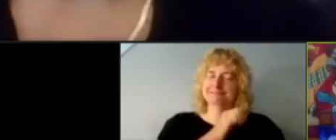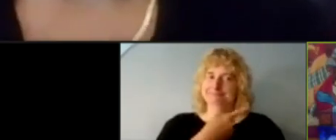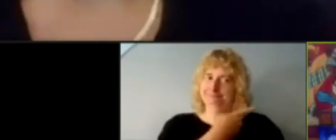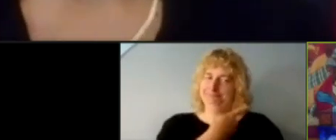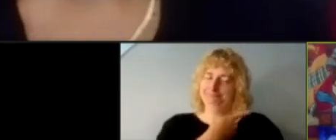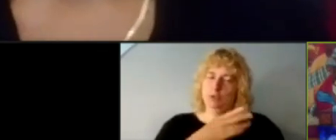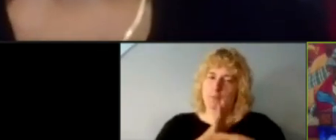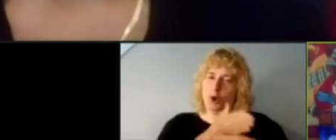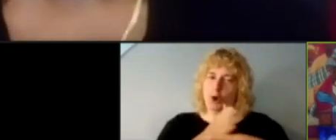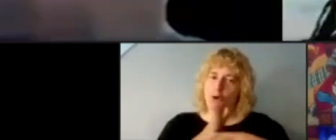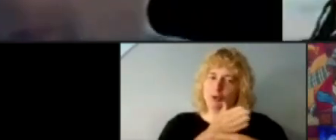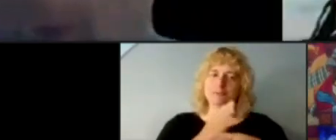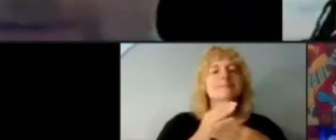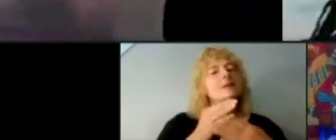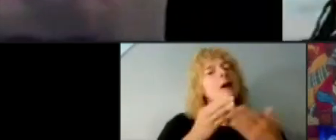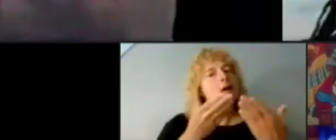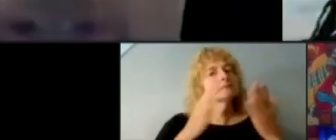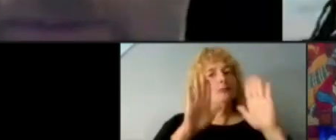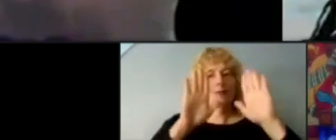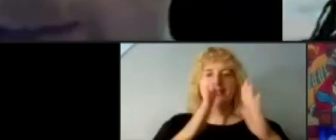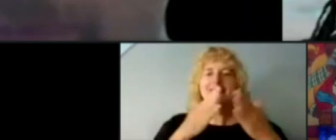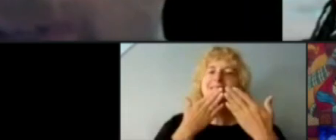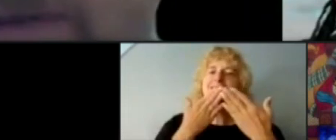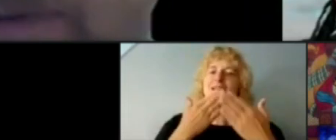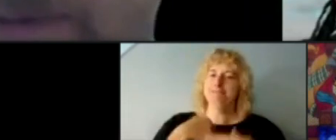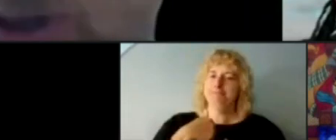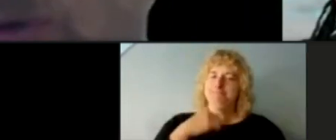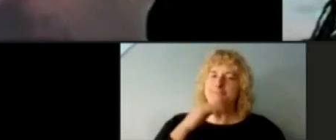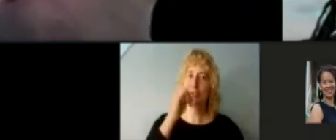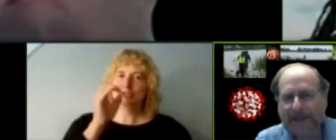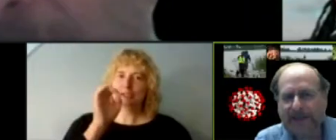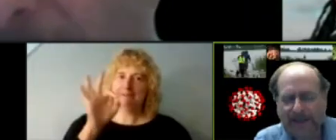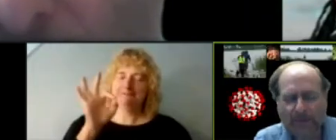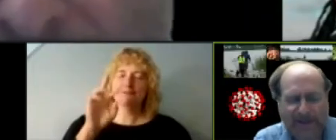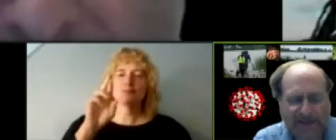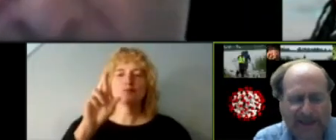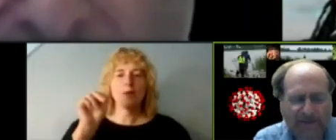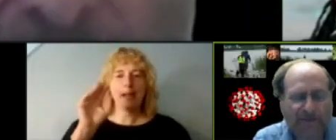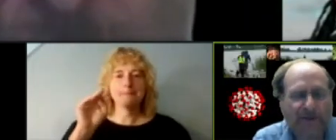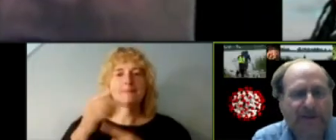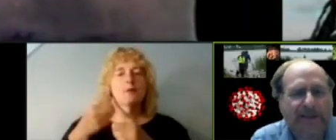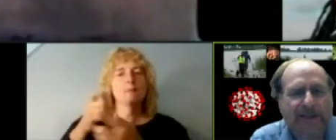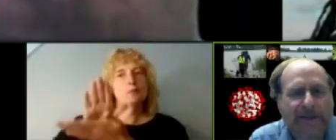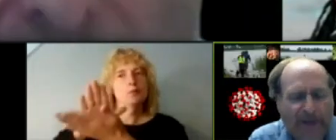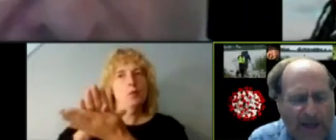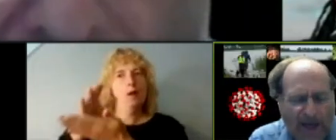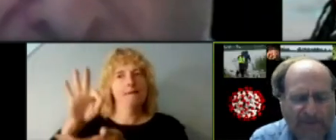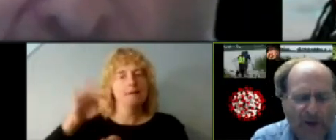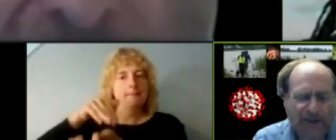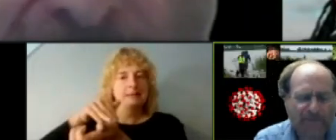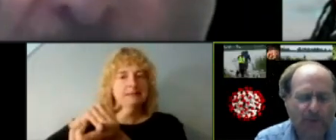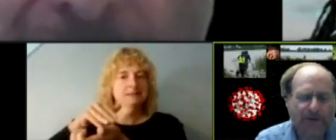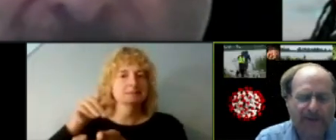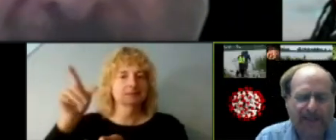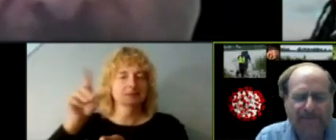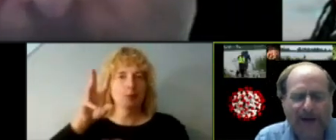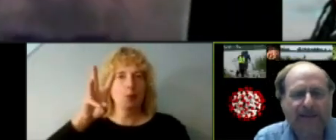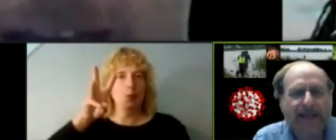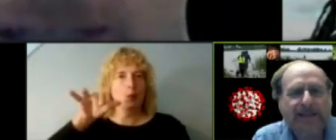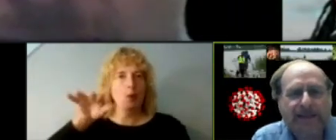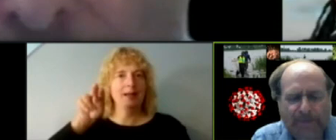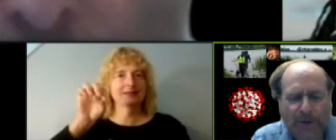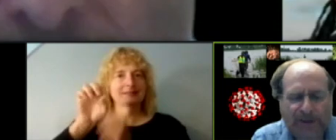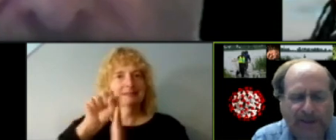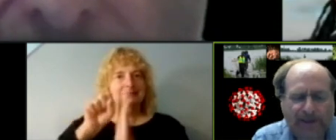ahead. So I'm Jeff Ram from the School of Medicine at Wayne State University. On March 4th, I gave